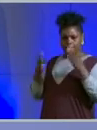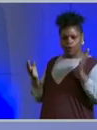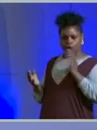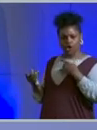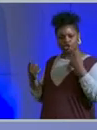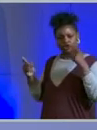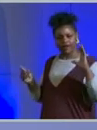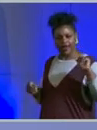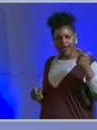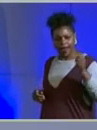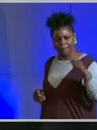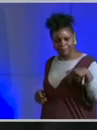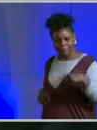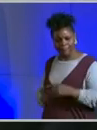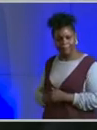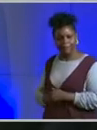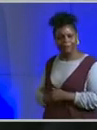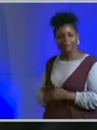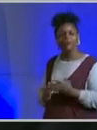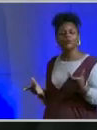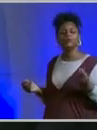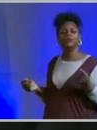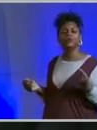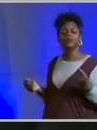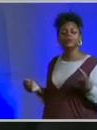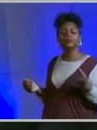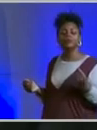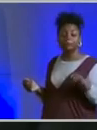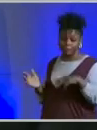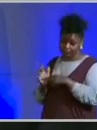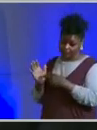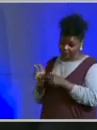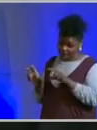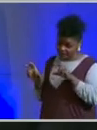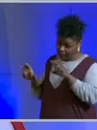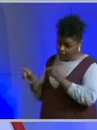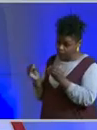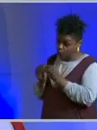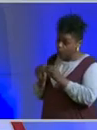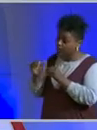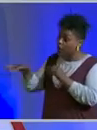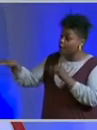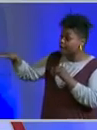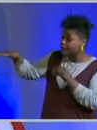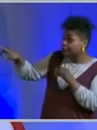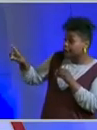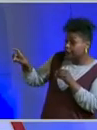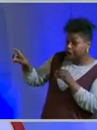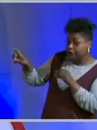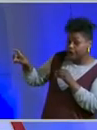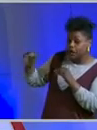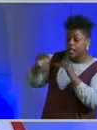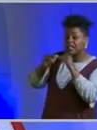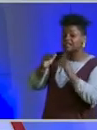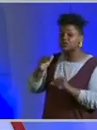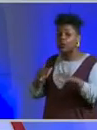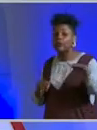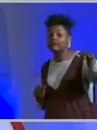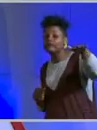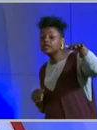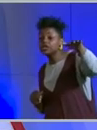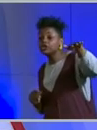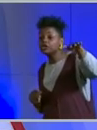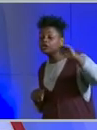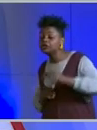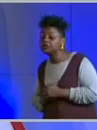What are we willing to do? Does that mean I have to invest more over here and less over here? Does that mean I